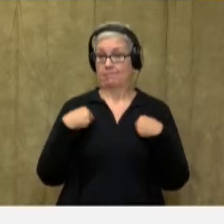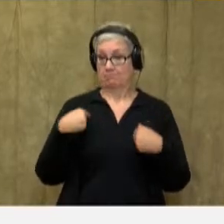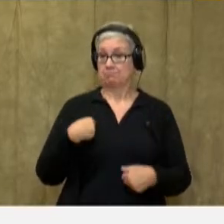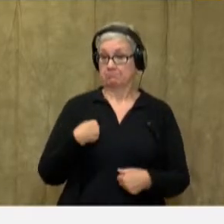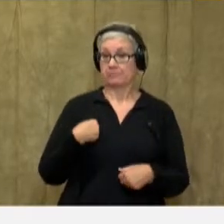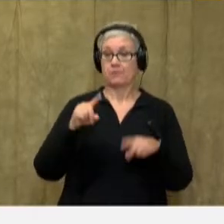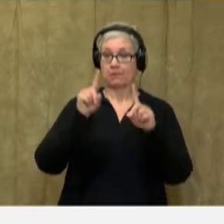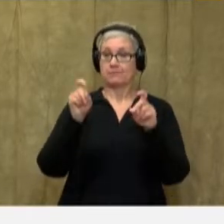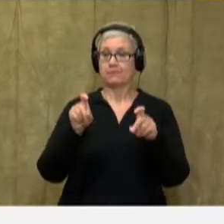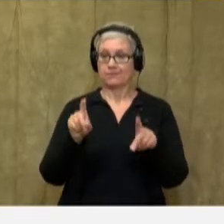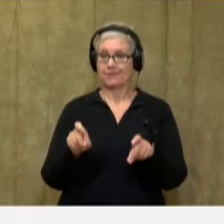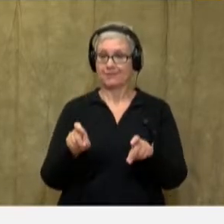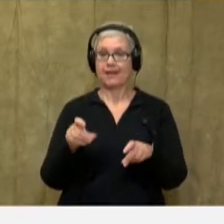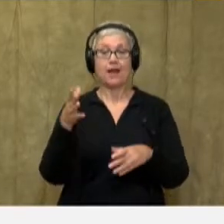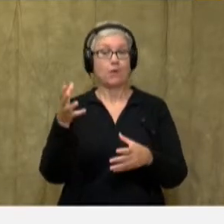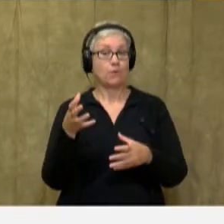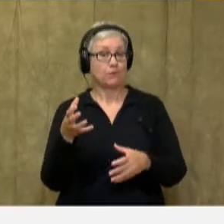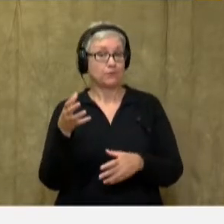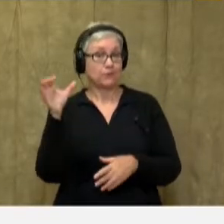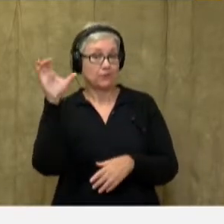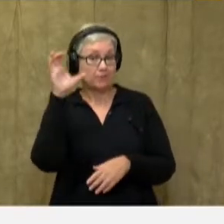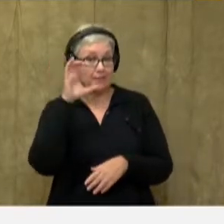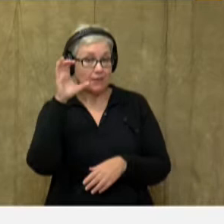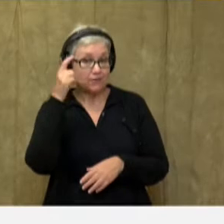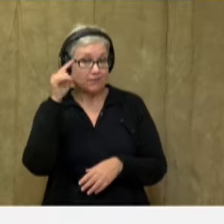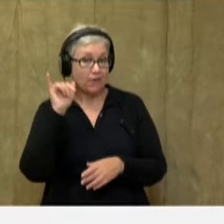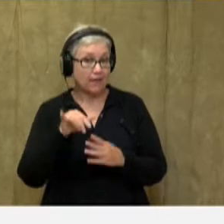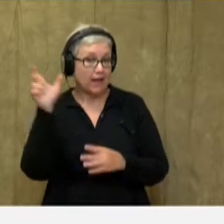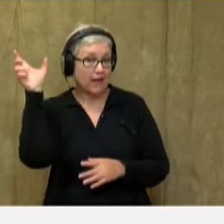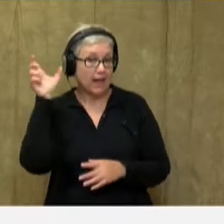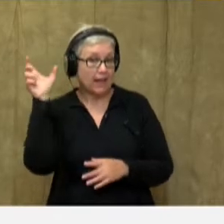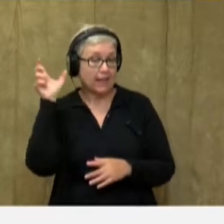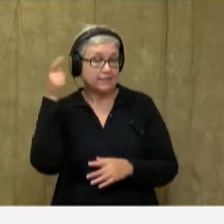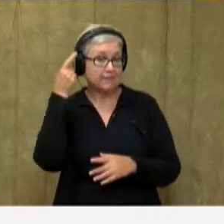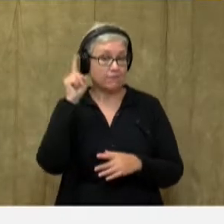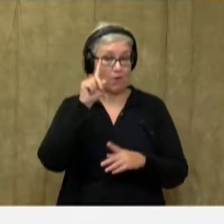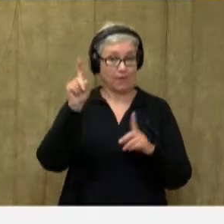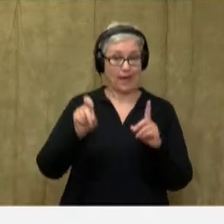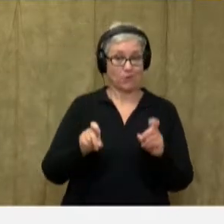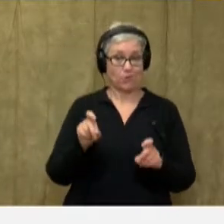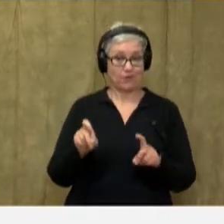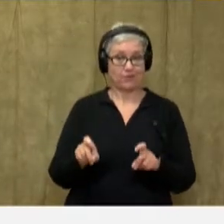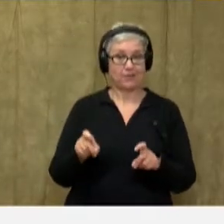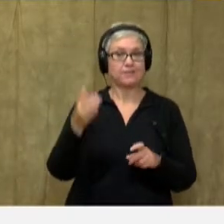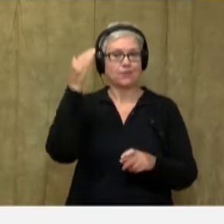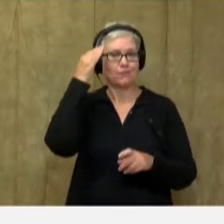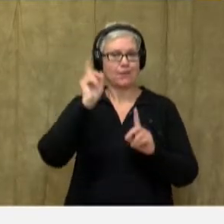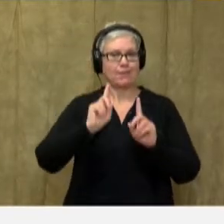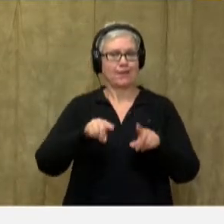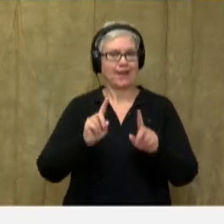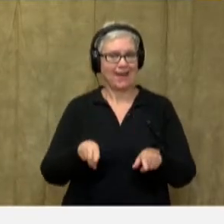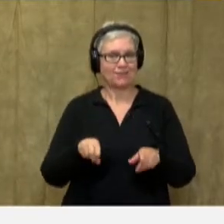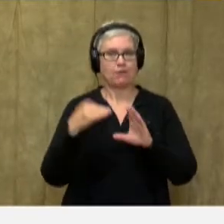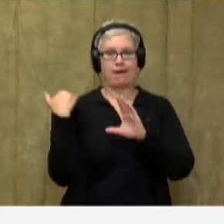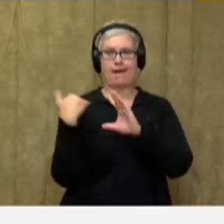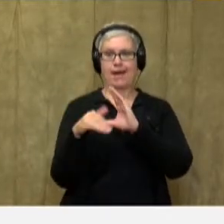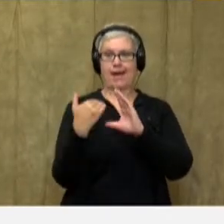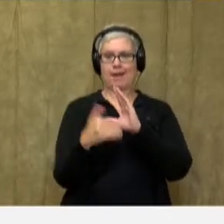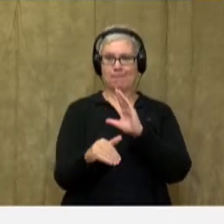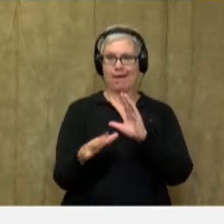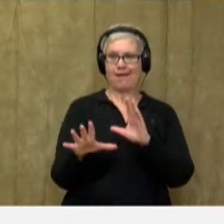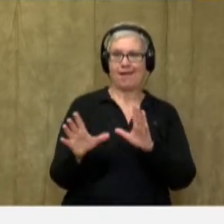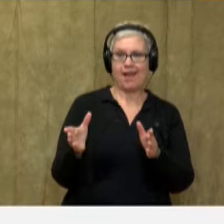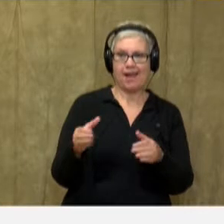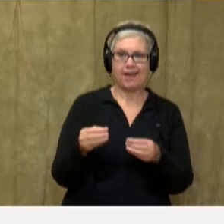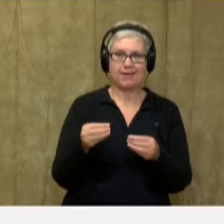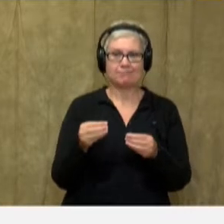want you to be looking for the question that I have at the end, be listening throughout the lesson so that you can know the answer and email your answer in